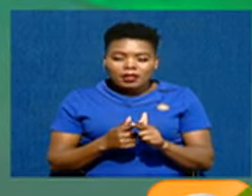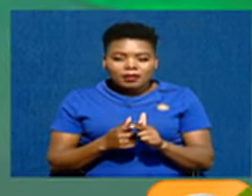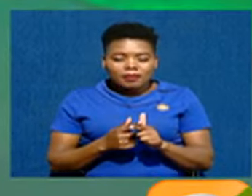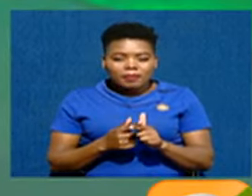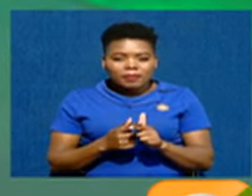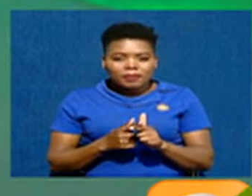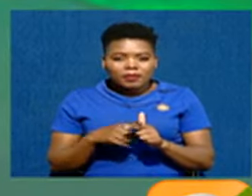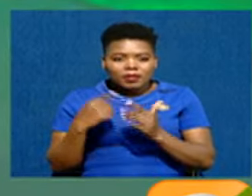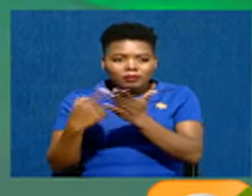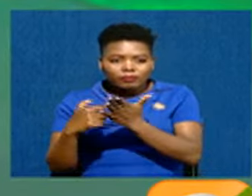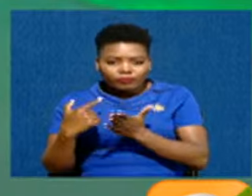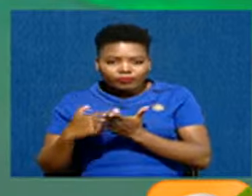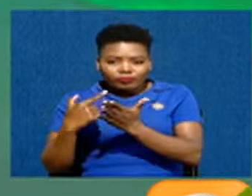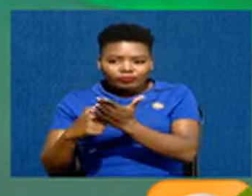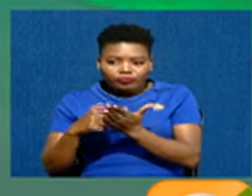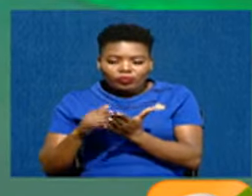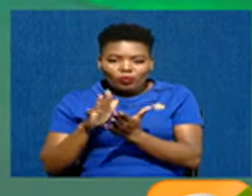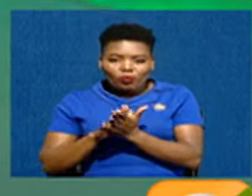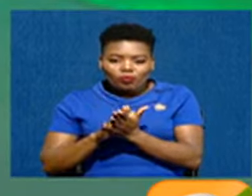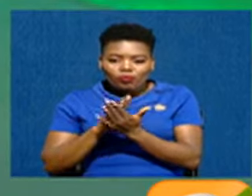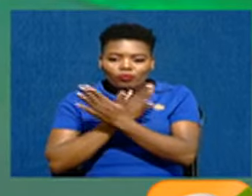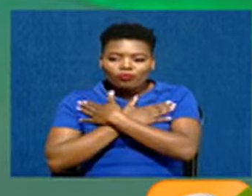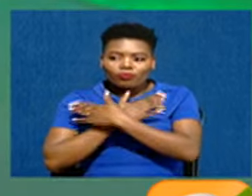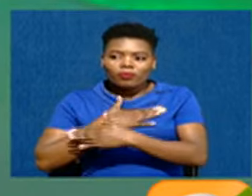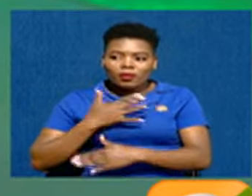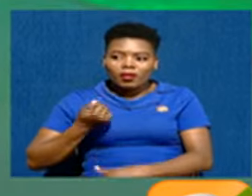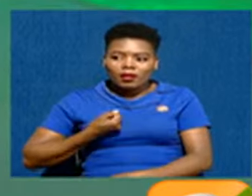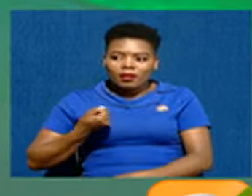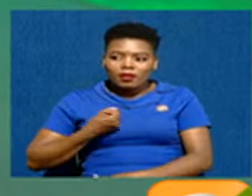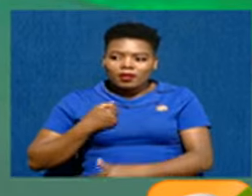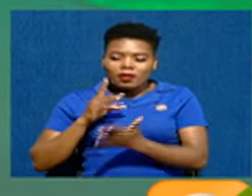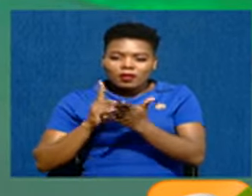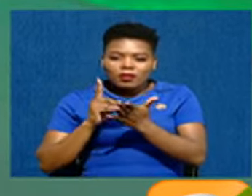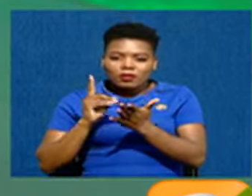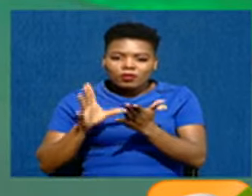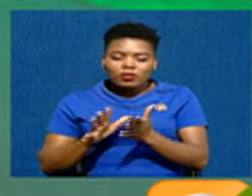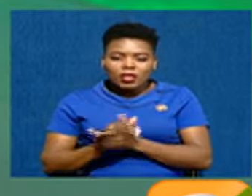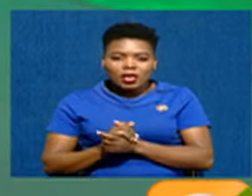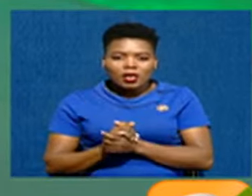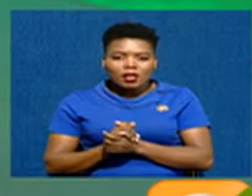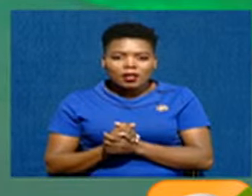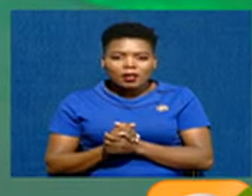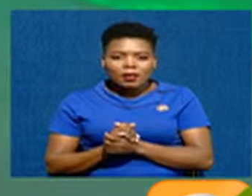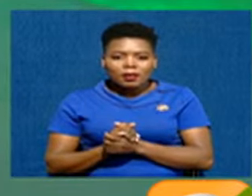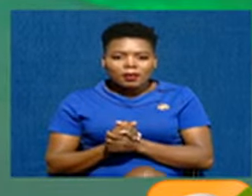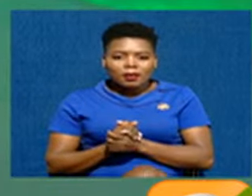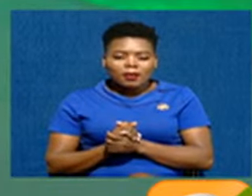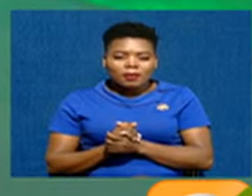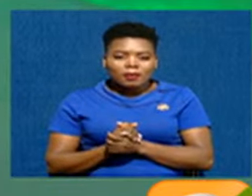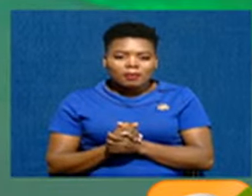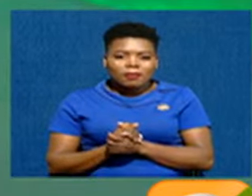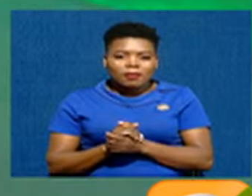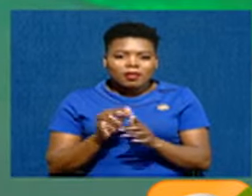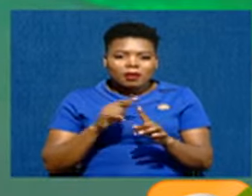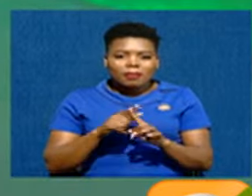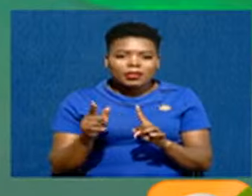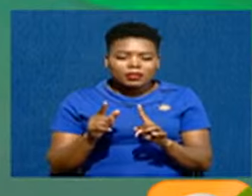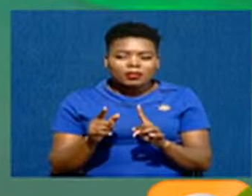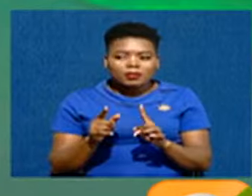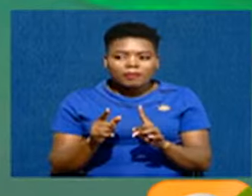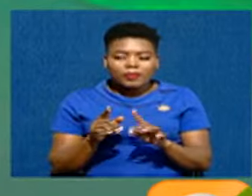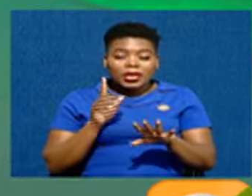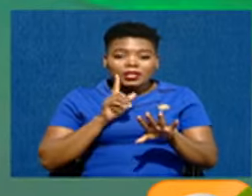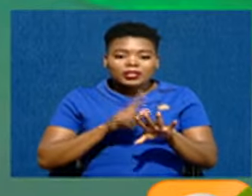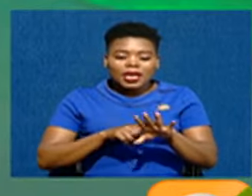It hit me hard because my parents have shown me love, and nothing like that has ever come across my mind. So when